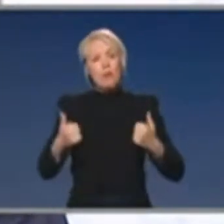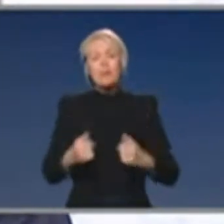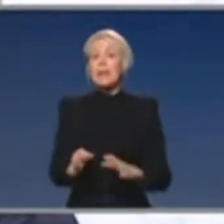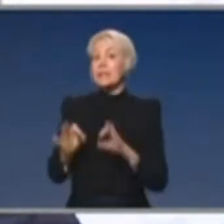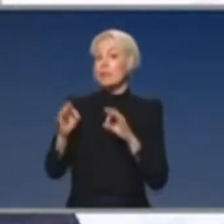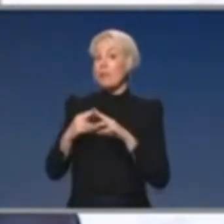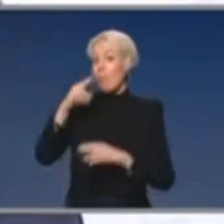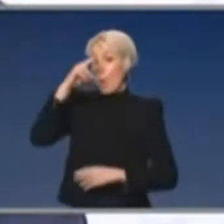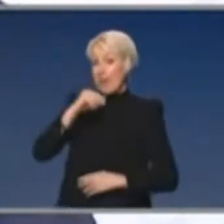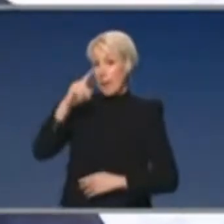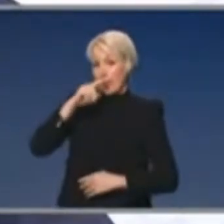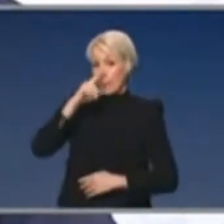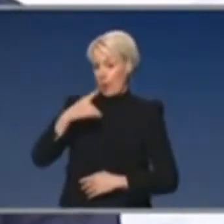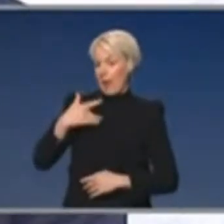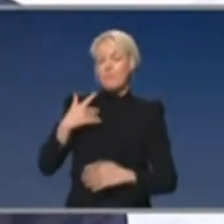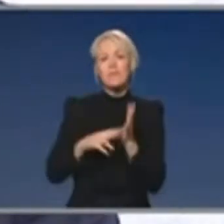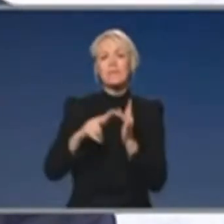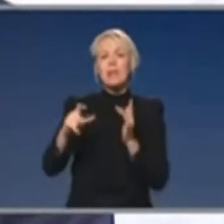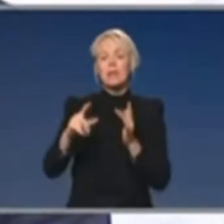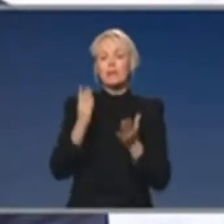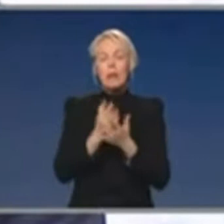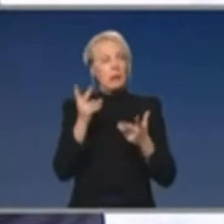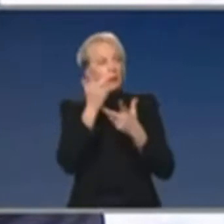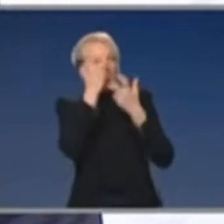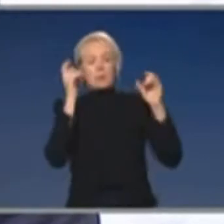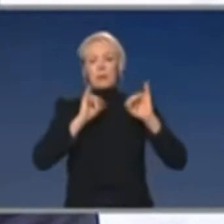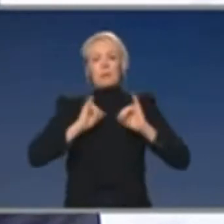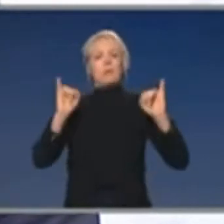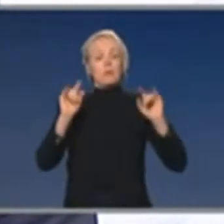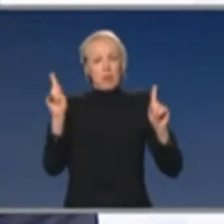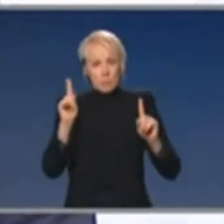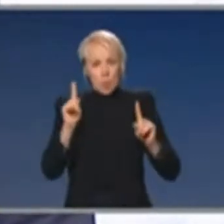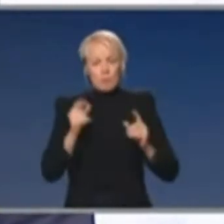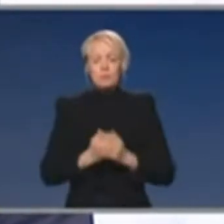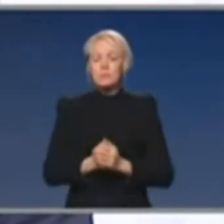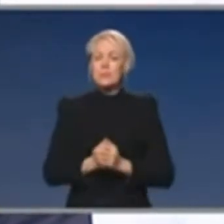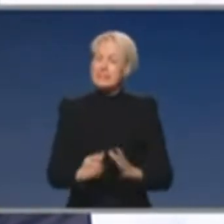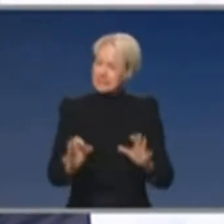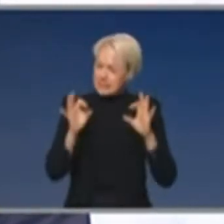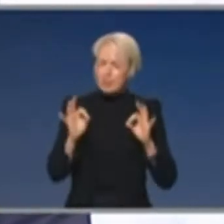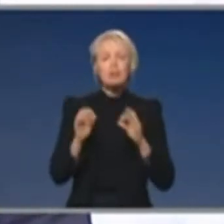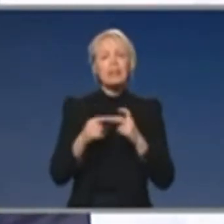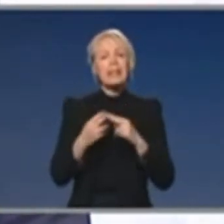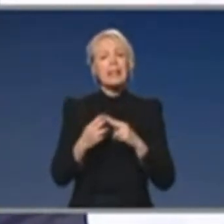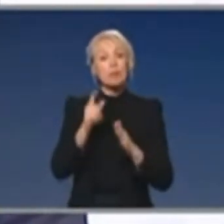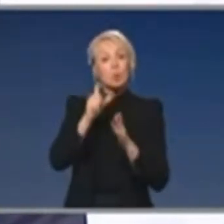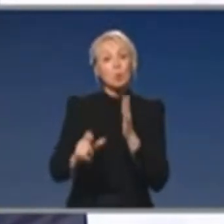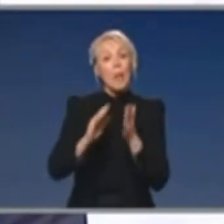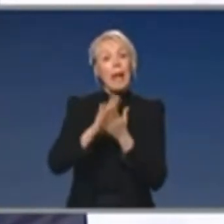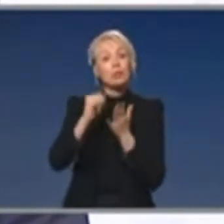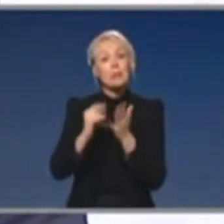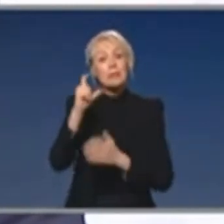severe distress. This will particularly focus on Year 11 and Year 12 students, young people who have lost their jobs, and